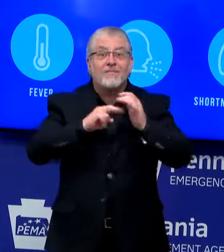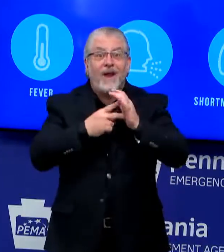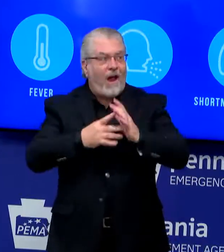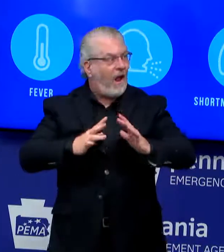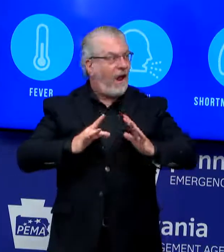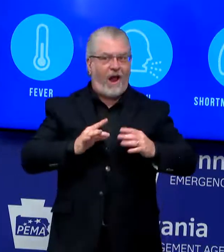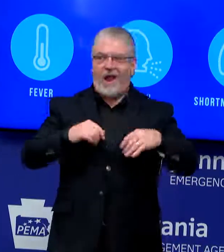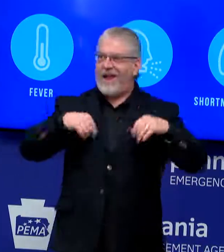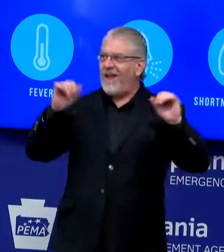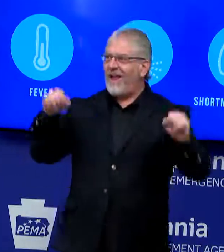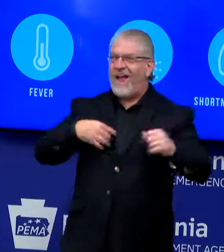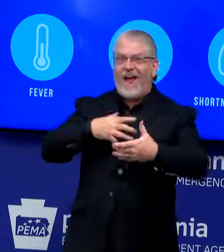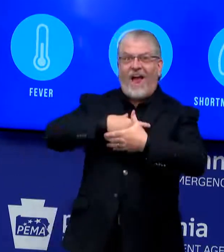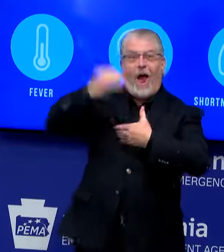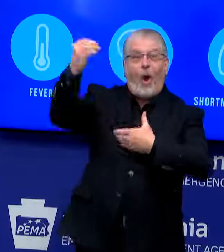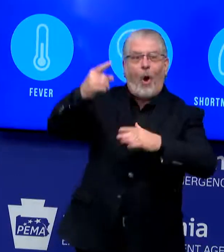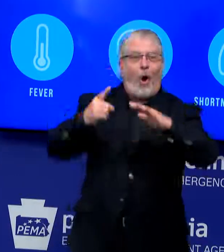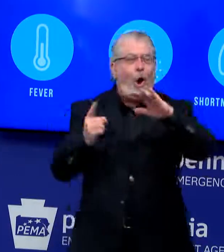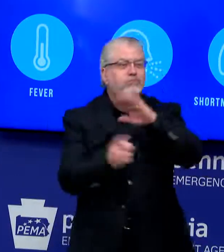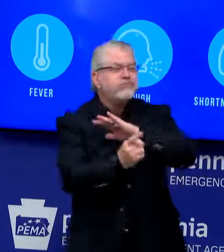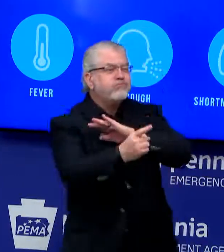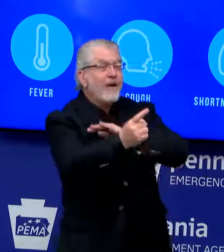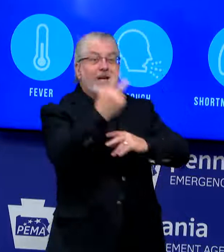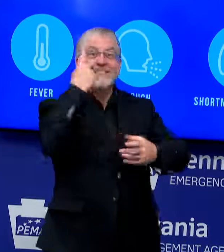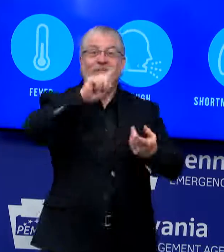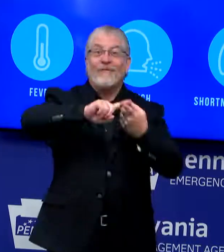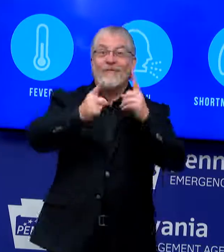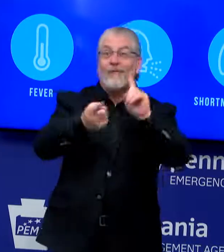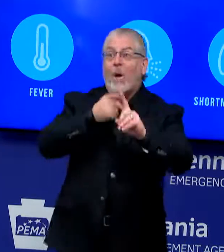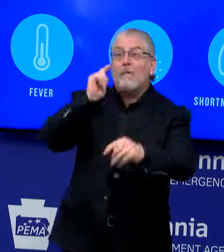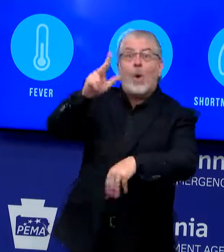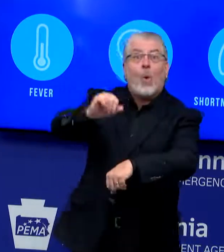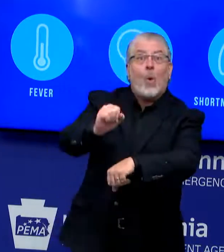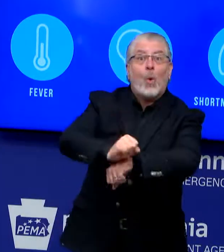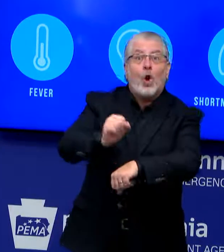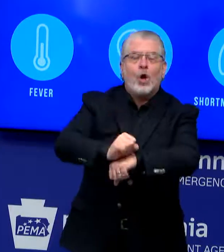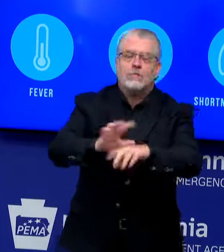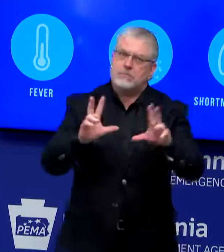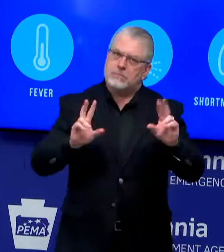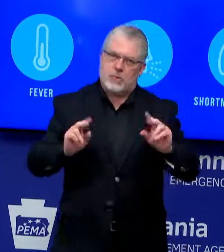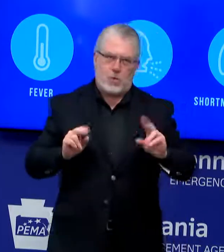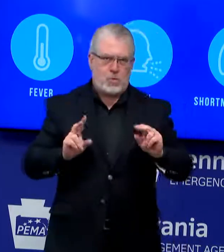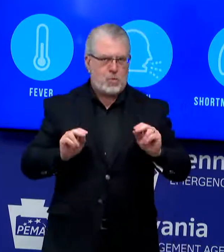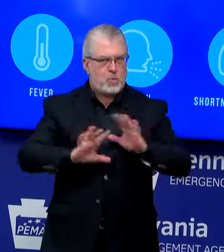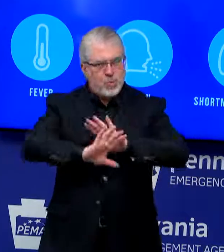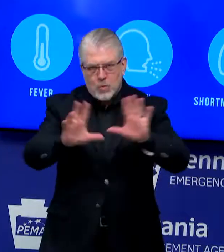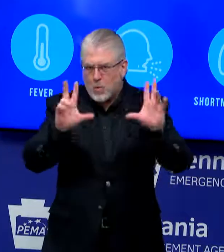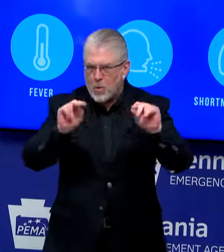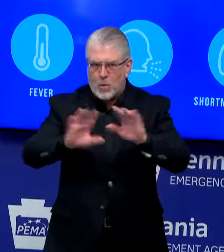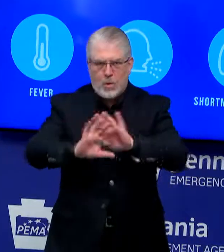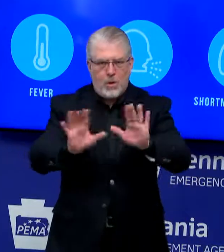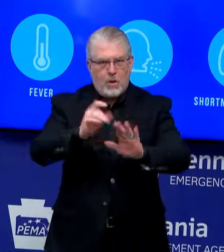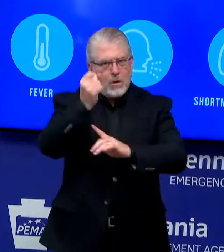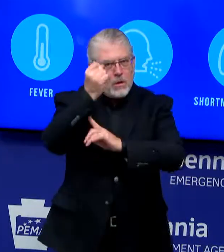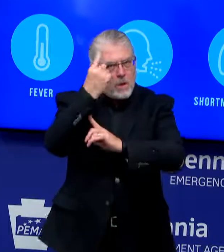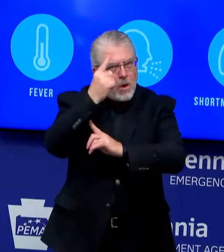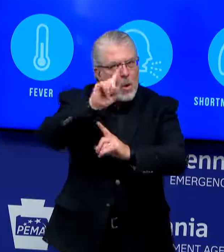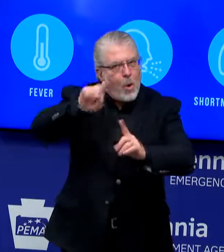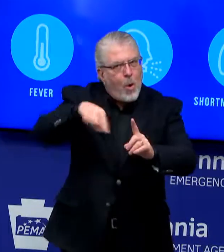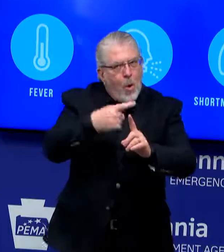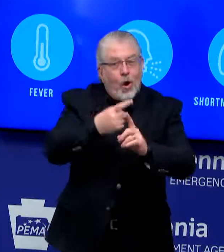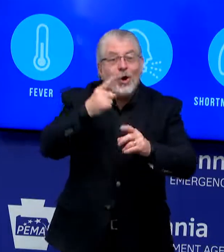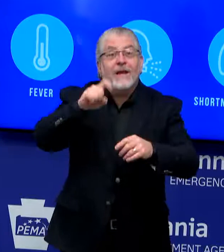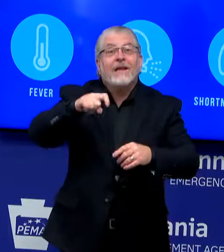A mask is one more tool in our toolbox to protect ourselves against the spread of